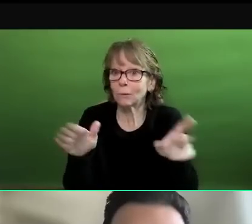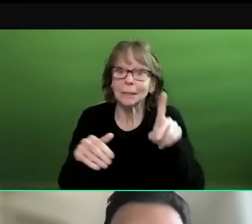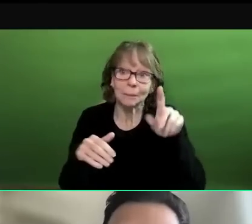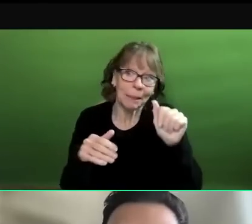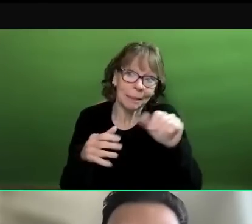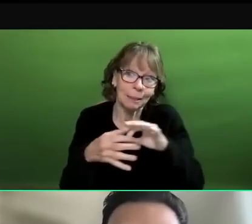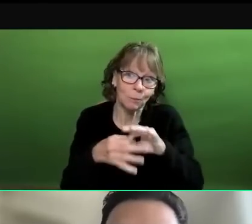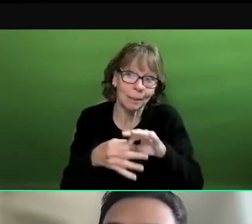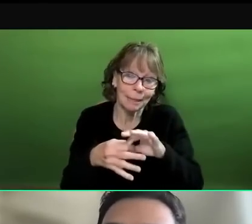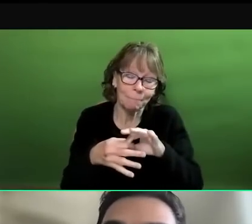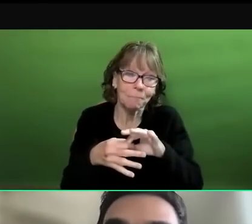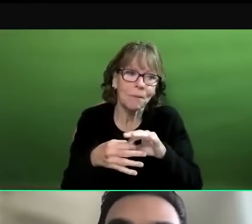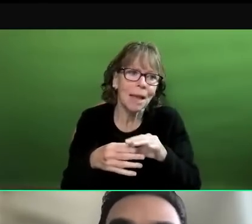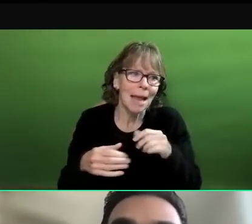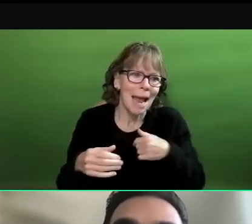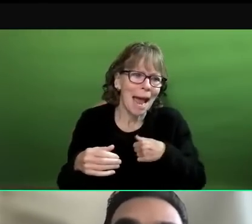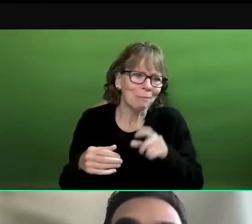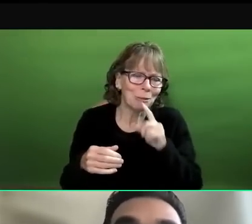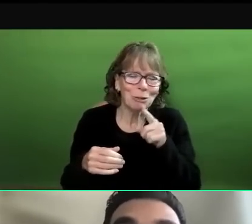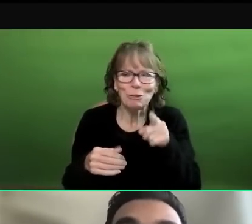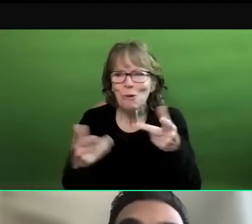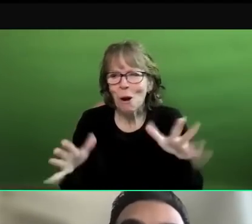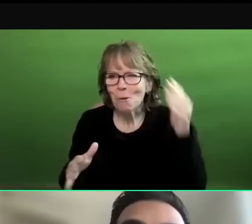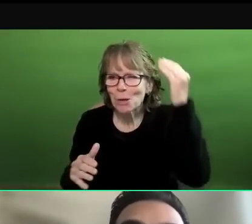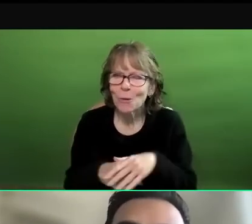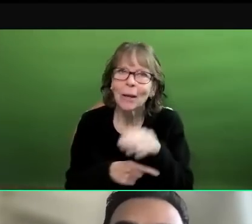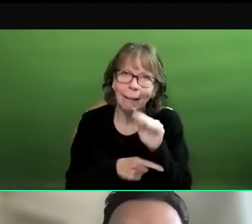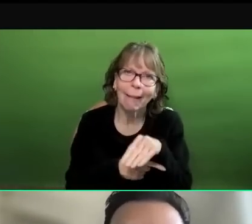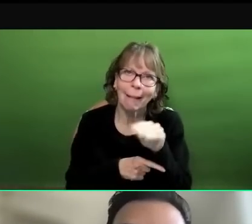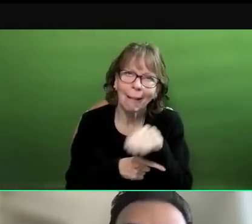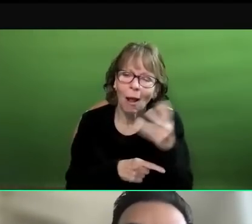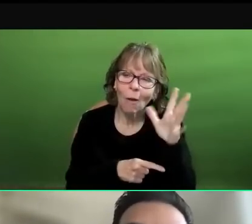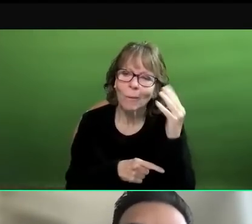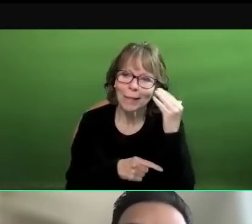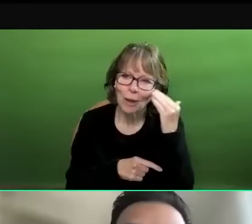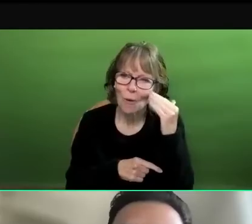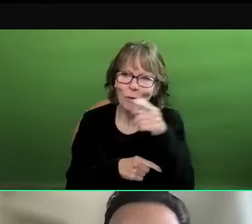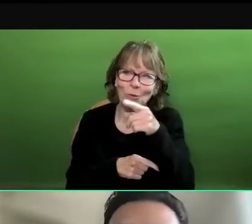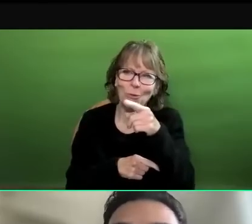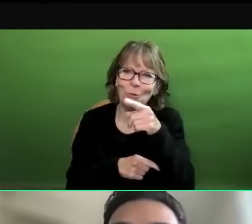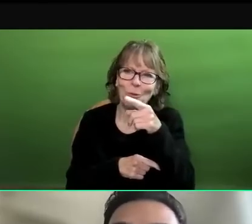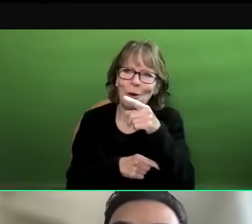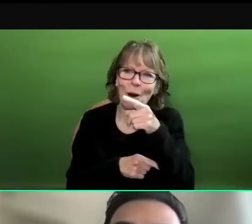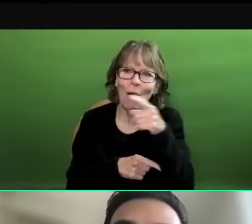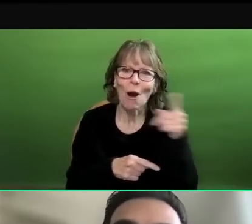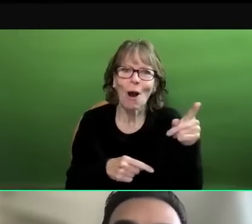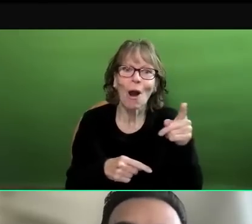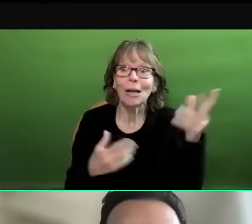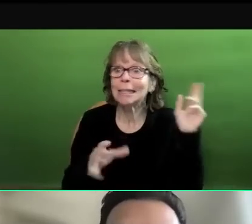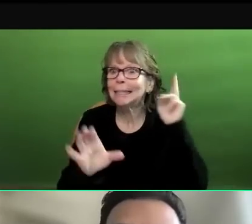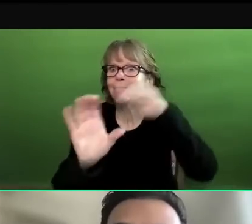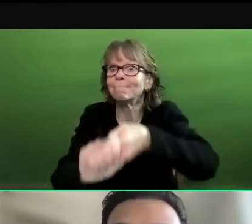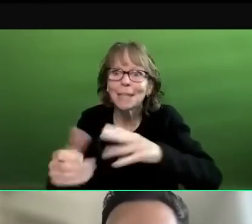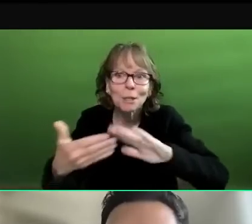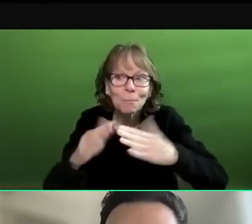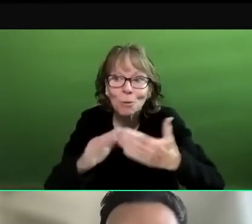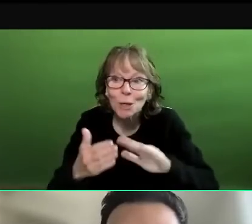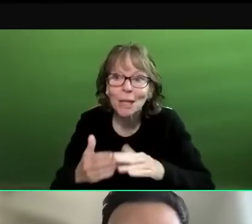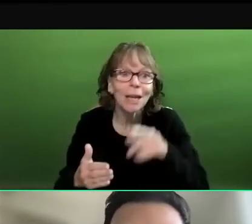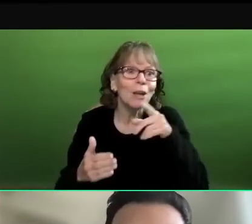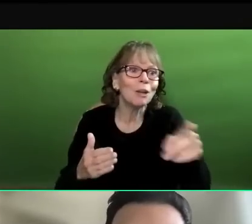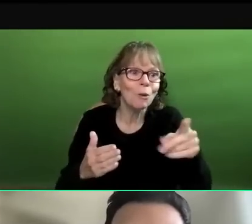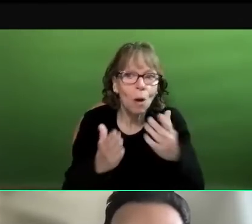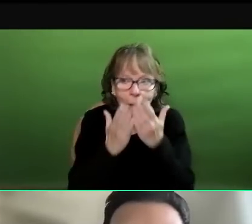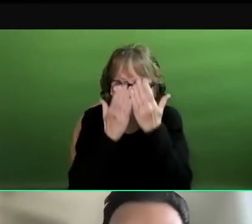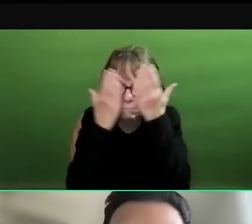which I'm sure I'm speaking to the choir here for folks who are immersed in the community and immersed in their literature or the